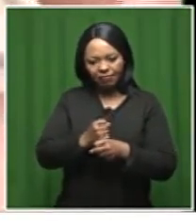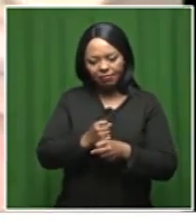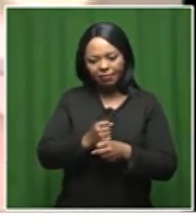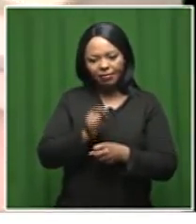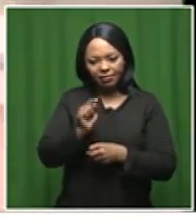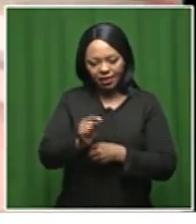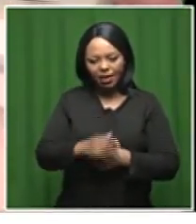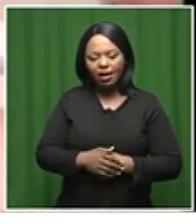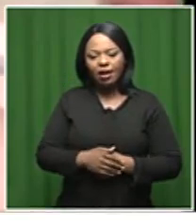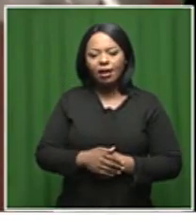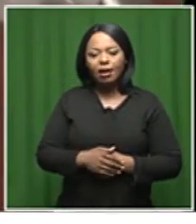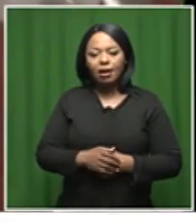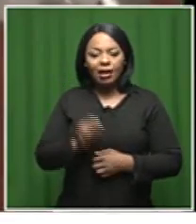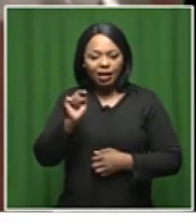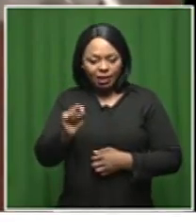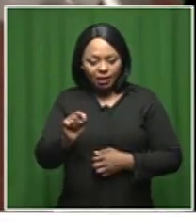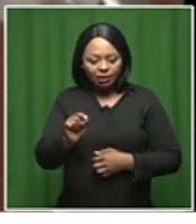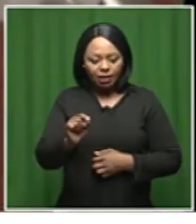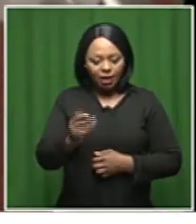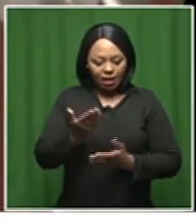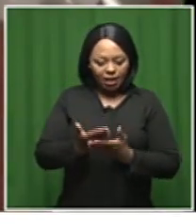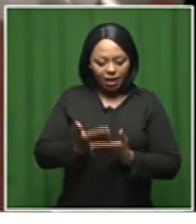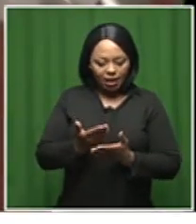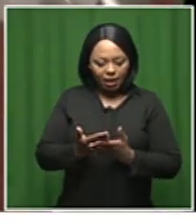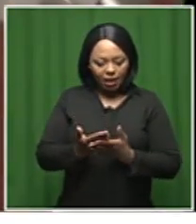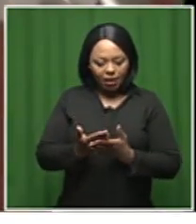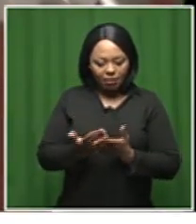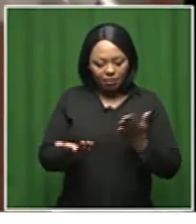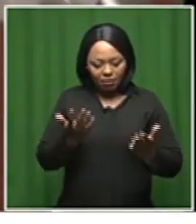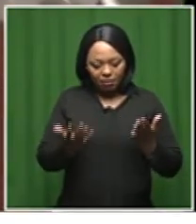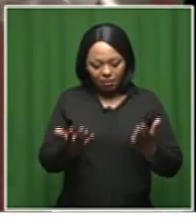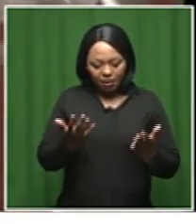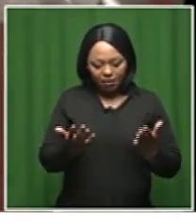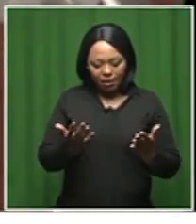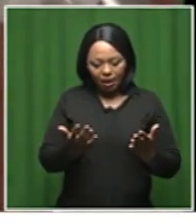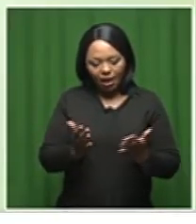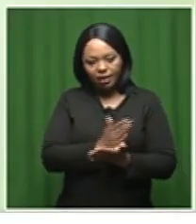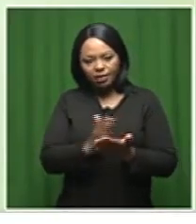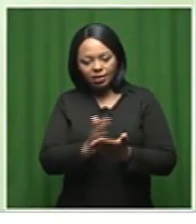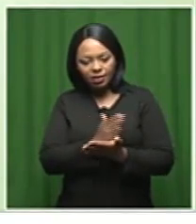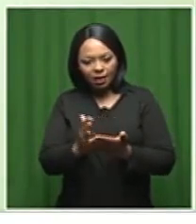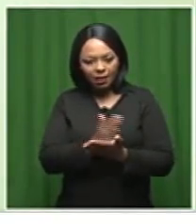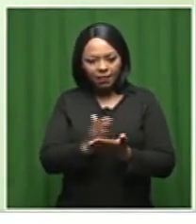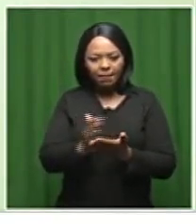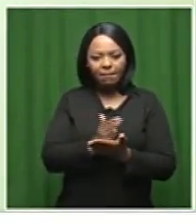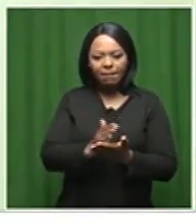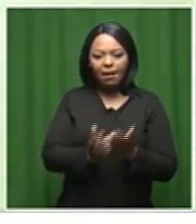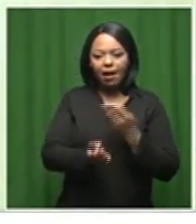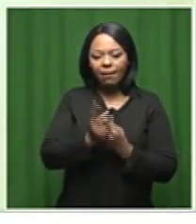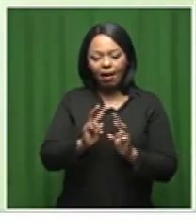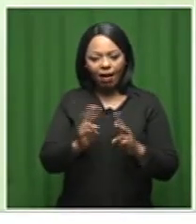a remission, and they can lead practically a normal life, and with certain conditions, we have managed to achieve